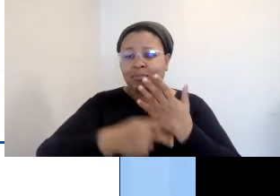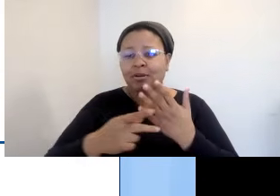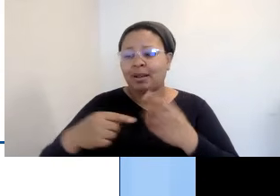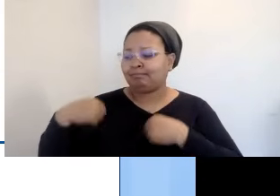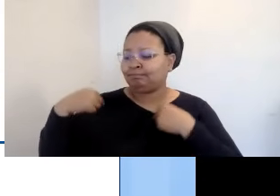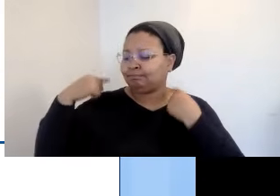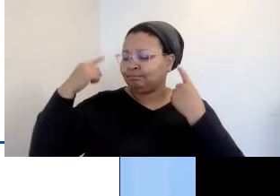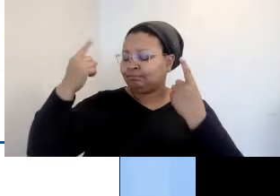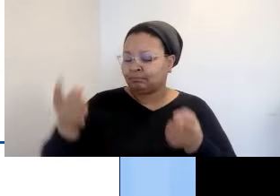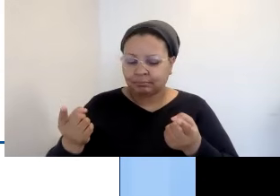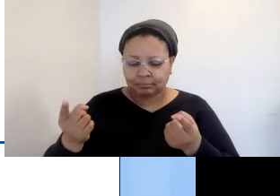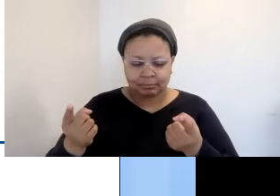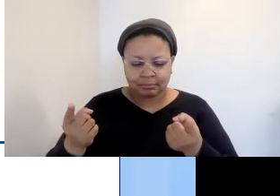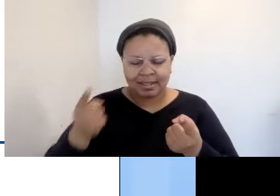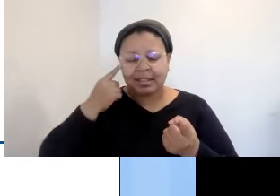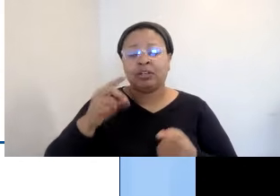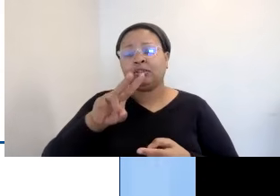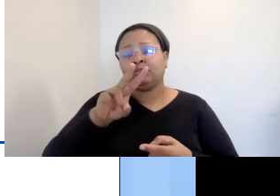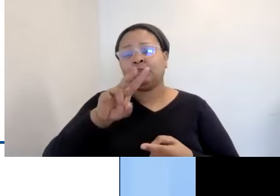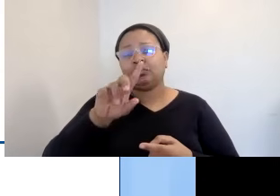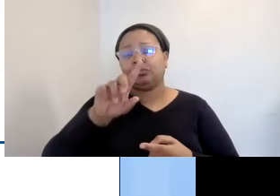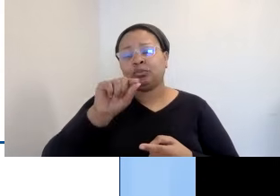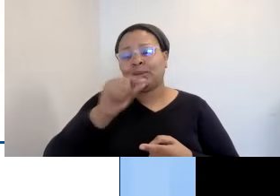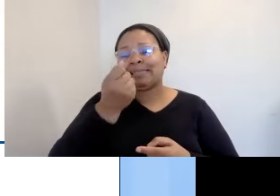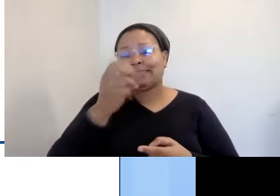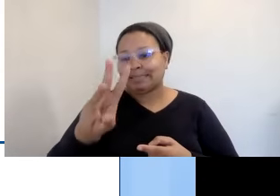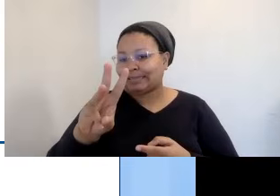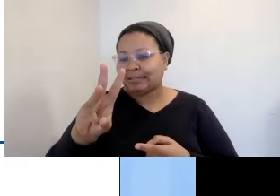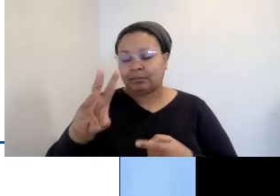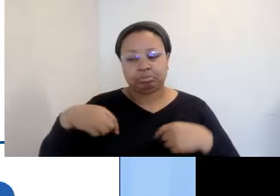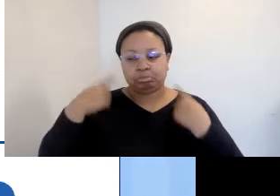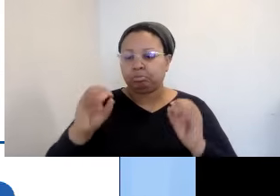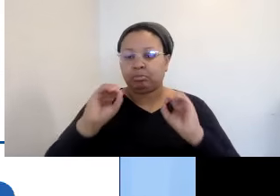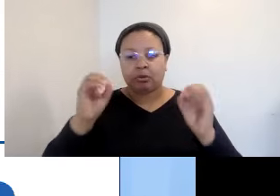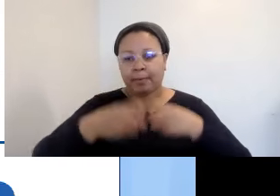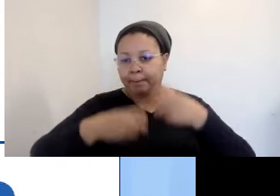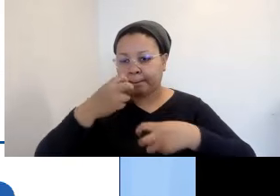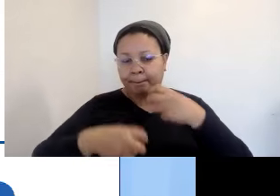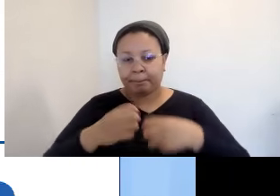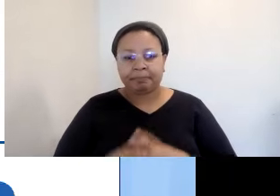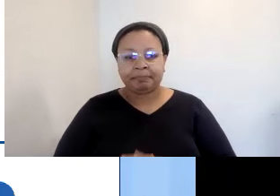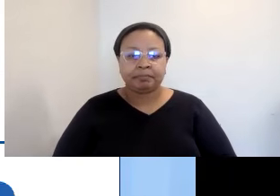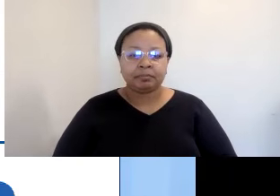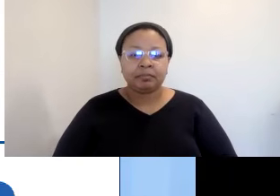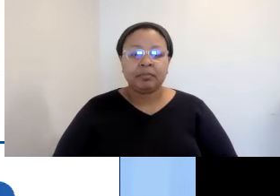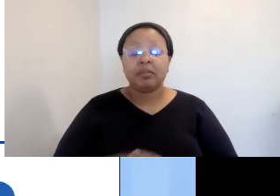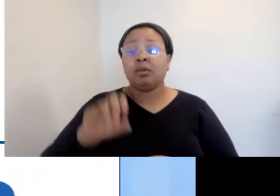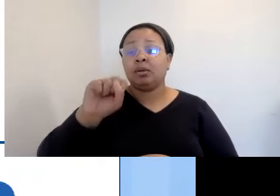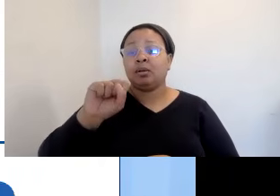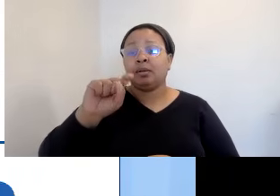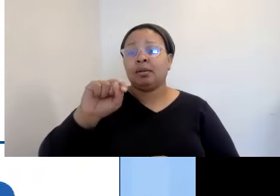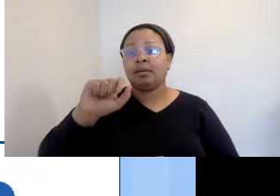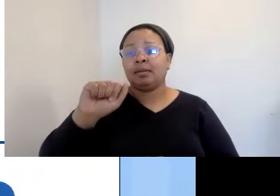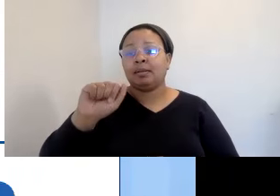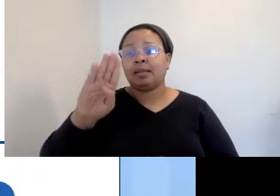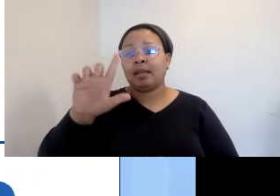one came into fruition back in 2016, and we haven't had any issues. So Stable Card, the Stable Card